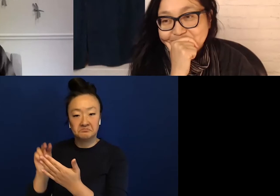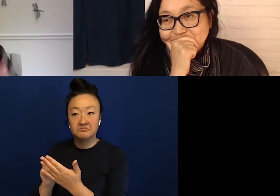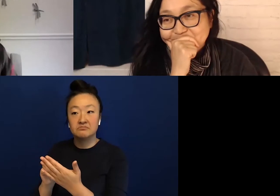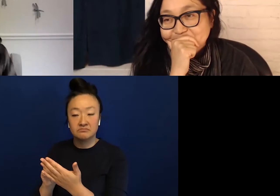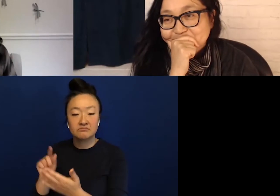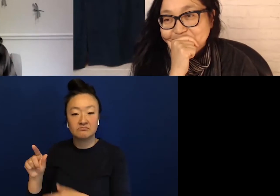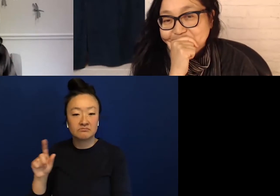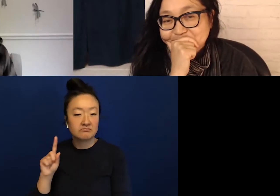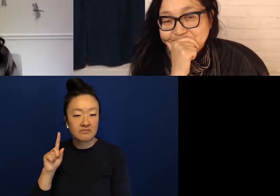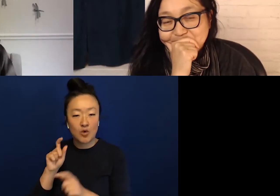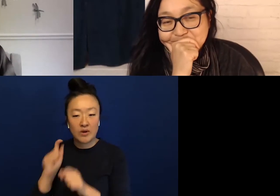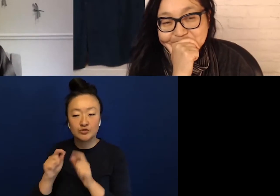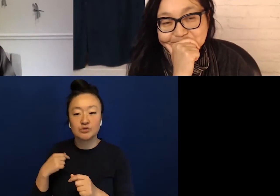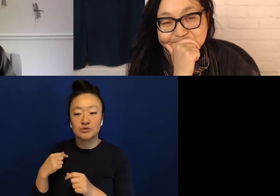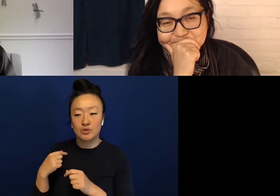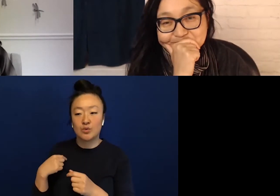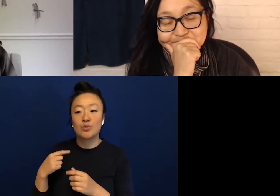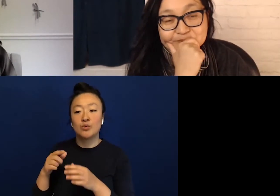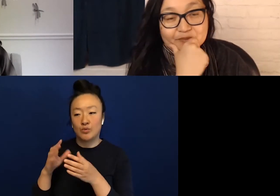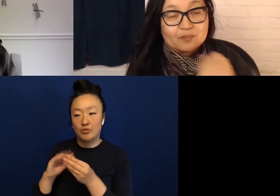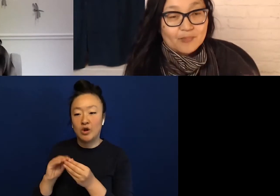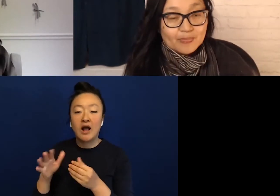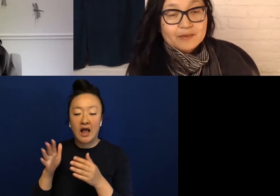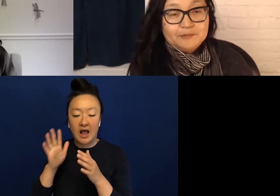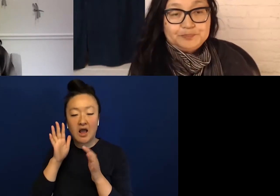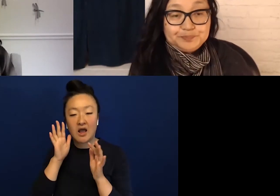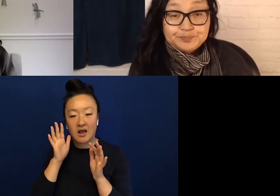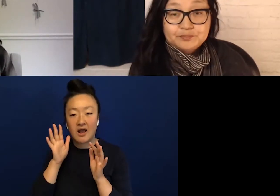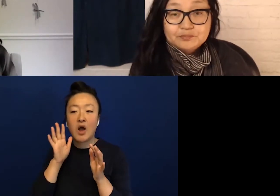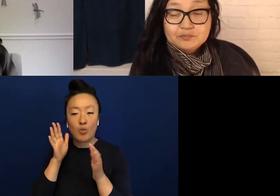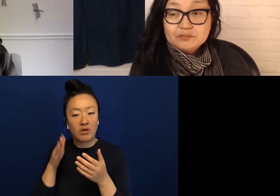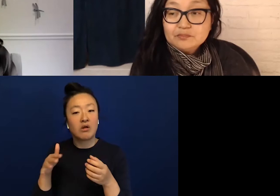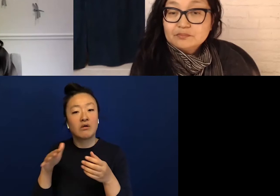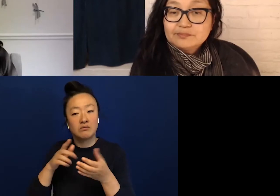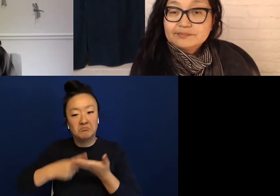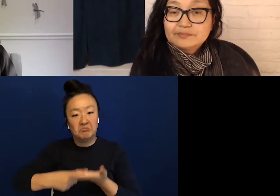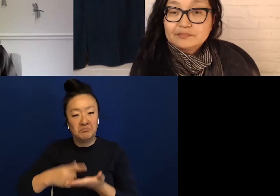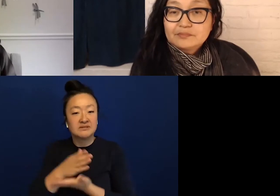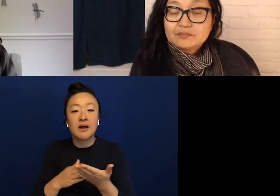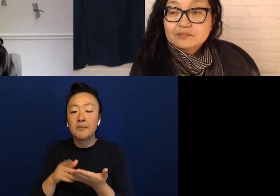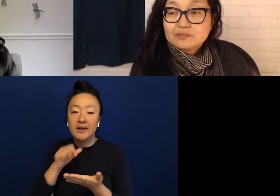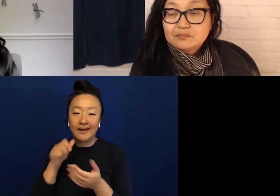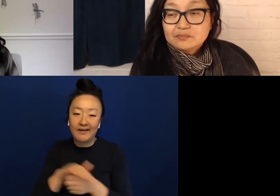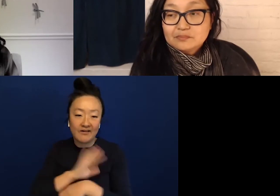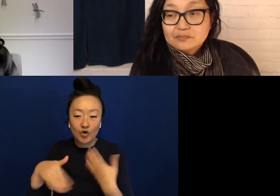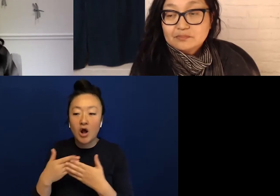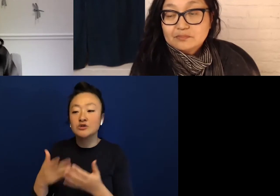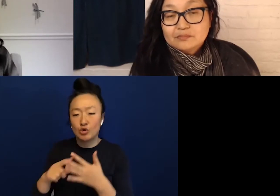talk. So I know I'm gonna cover some things, but I definitely won't cover all. So start putting your questions in the chat.